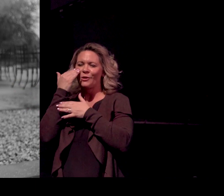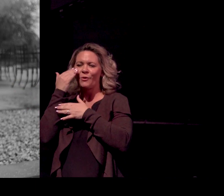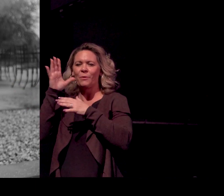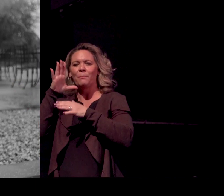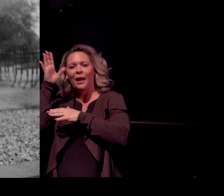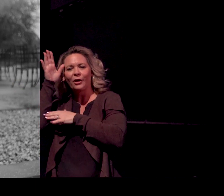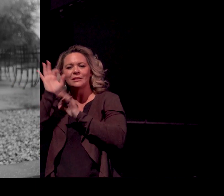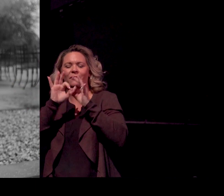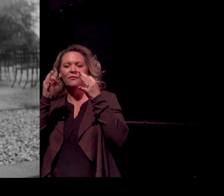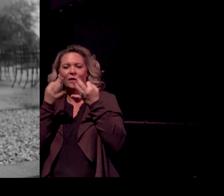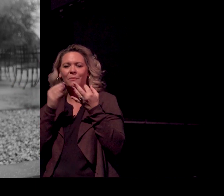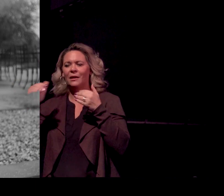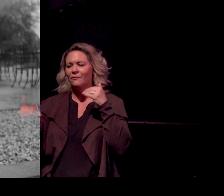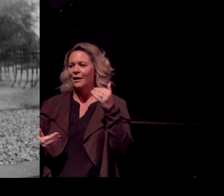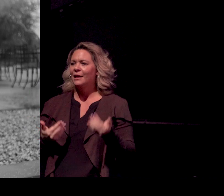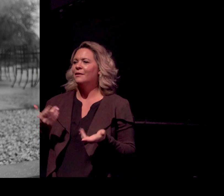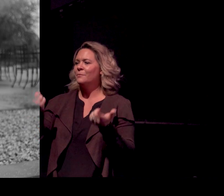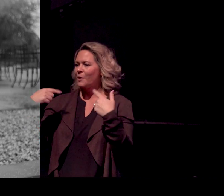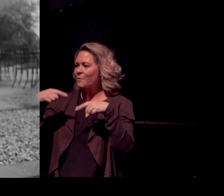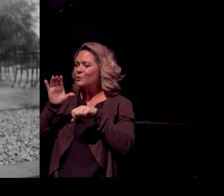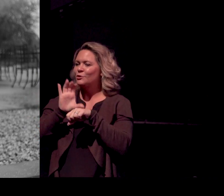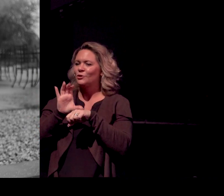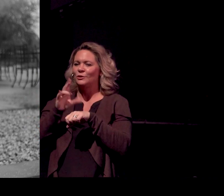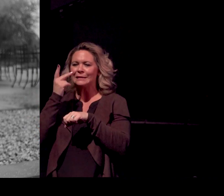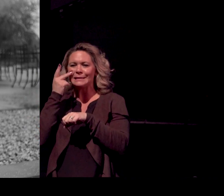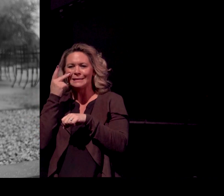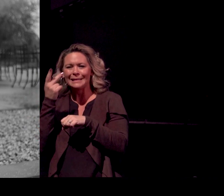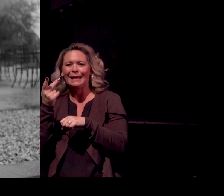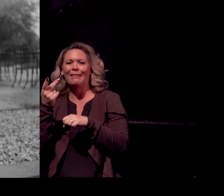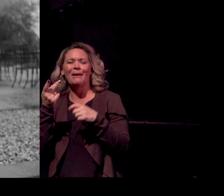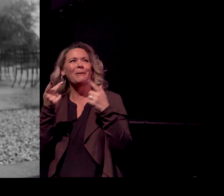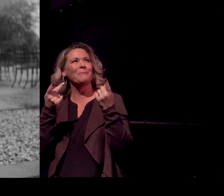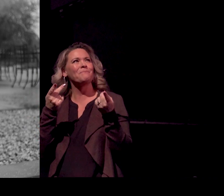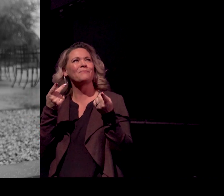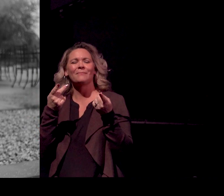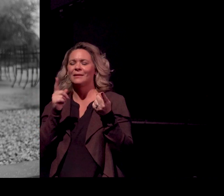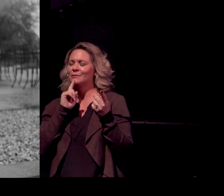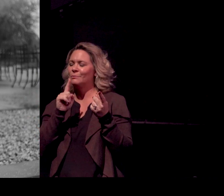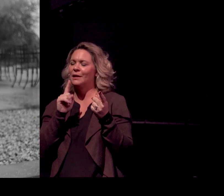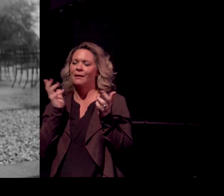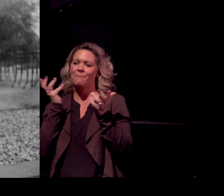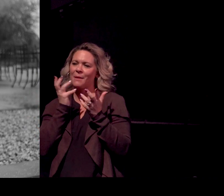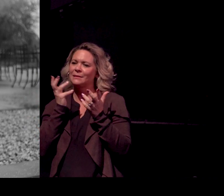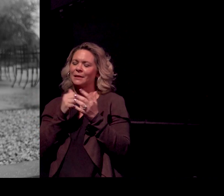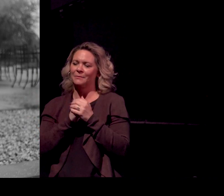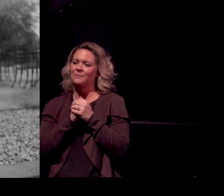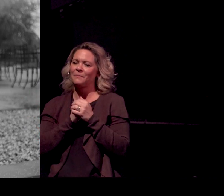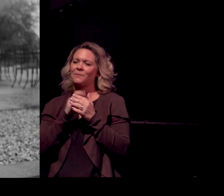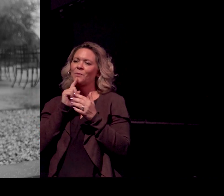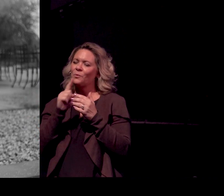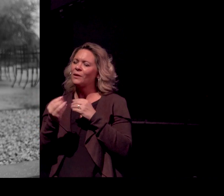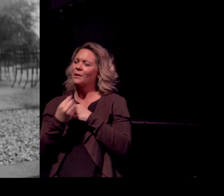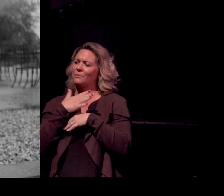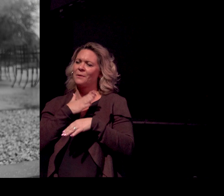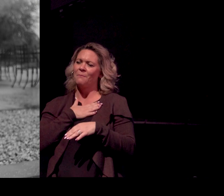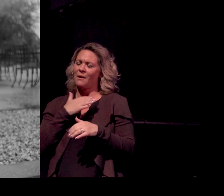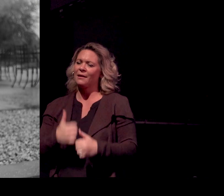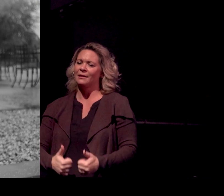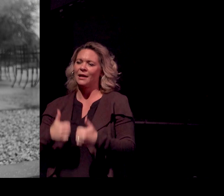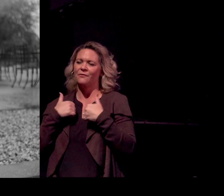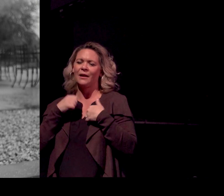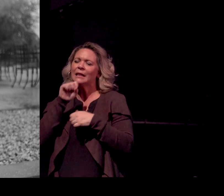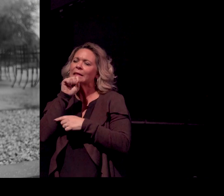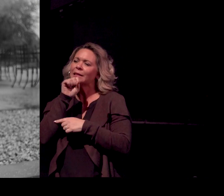also just getting to know the parents and the families and inviting them to church and seeing them every now and then here and there has been amazing. So it's